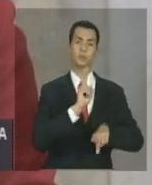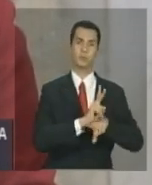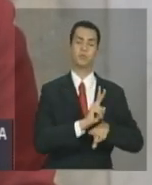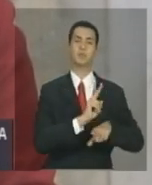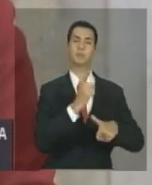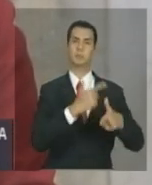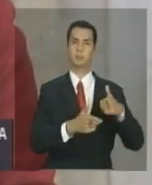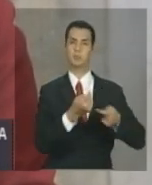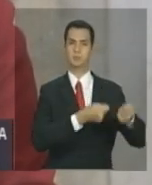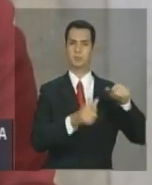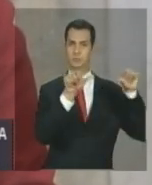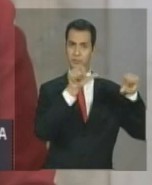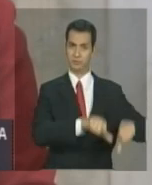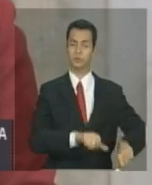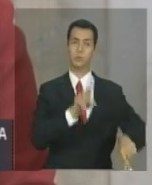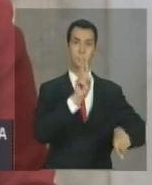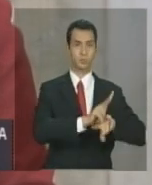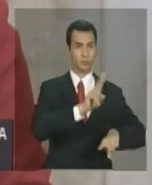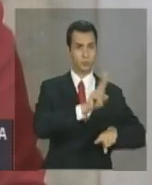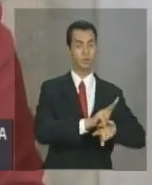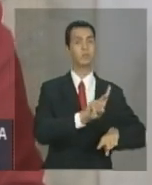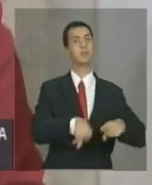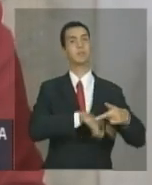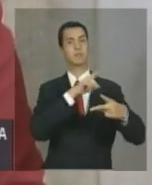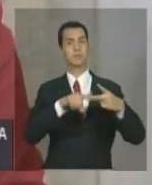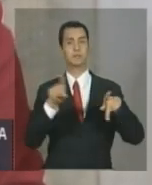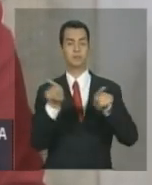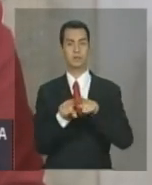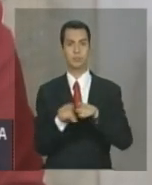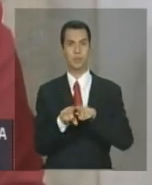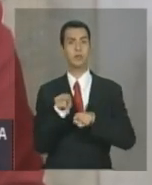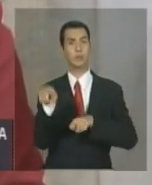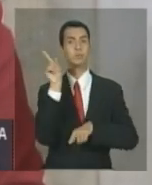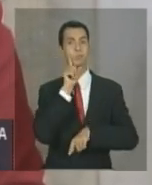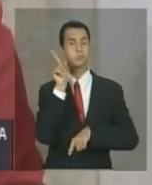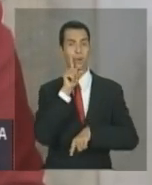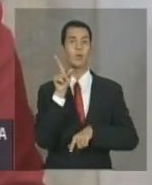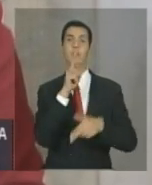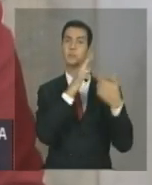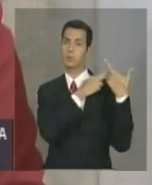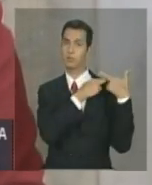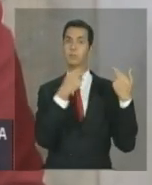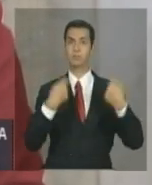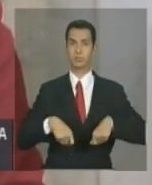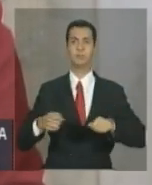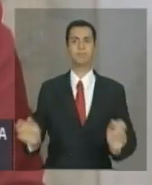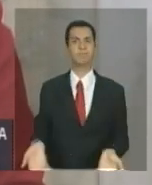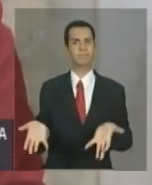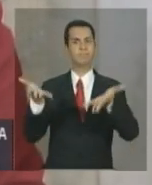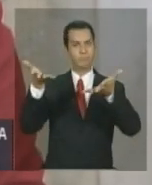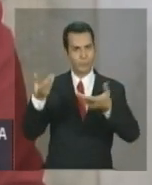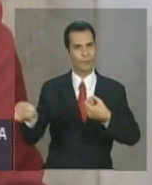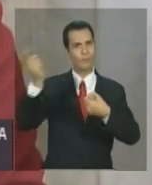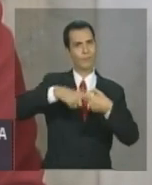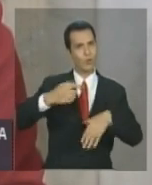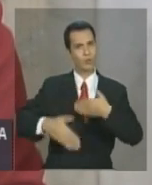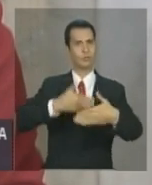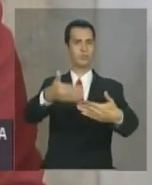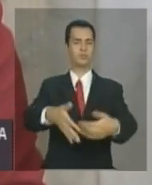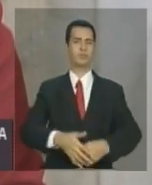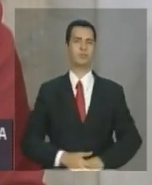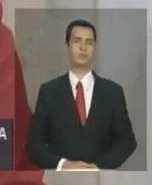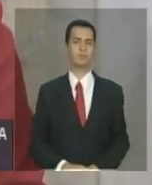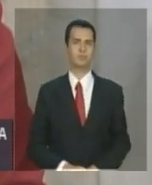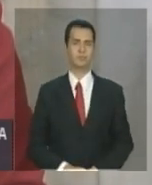retomada da prosperidade. Mean that the role of the United States is indeed key and very important, not only in containing the effects of the crisis, but